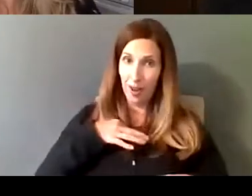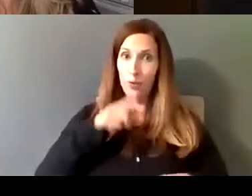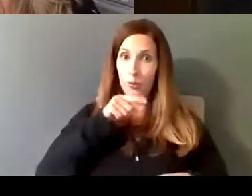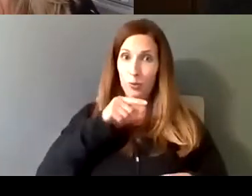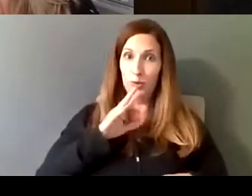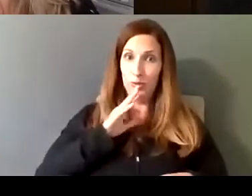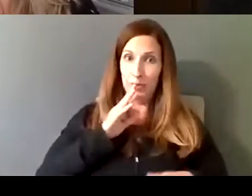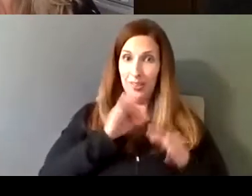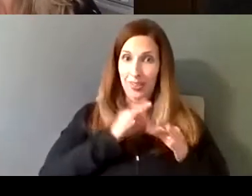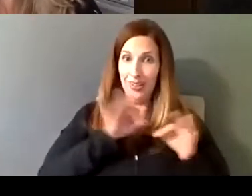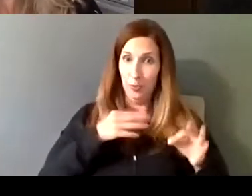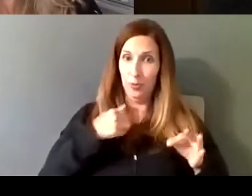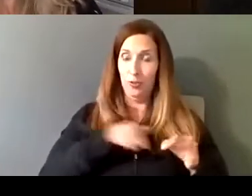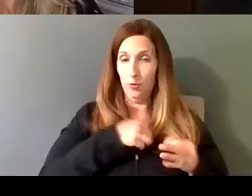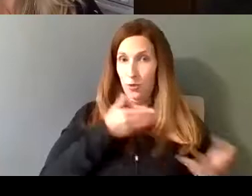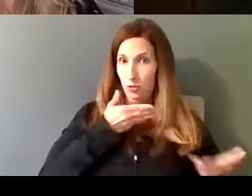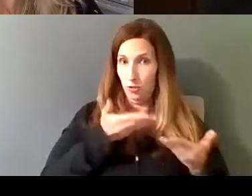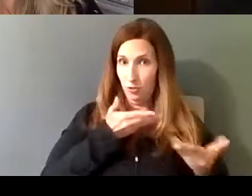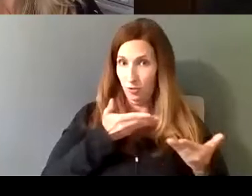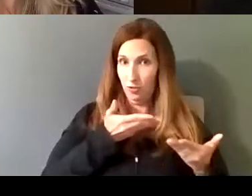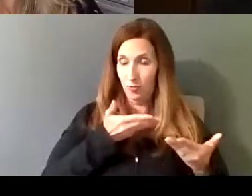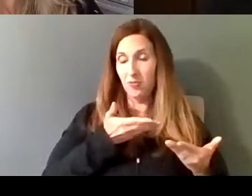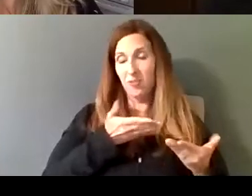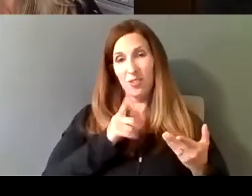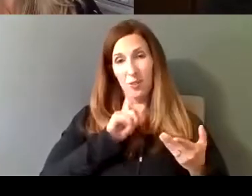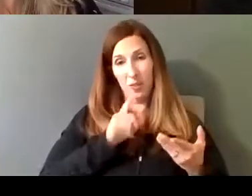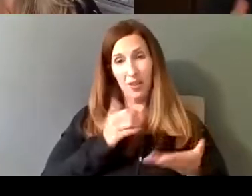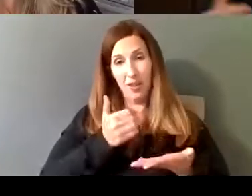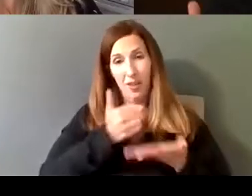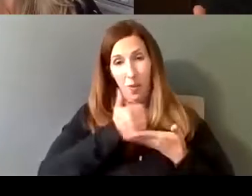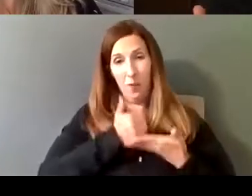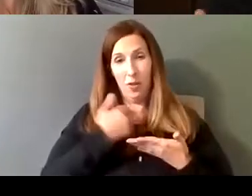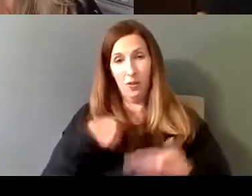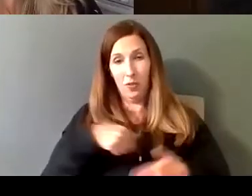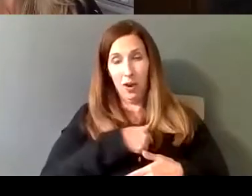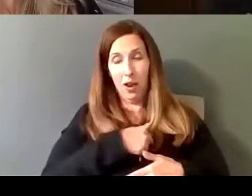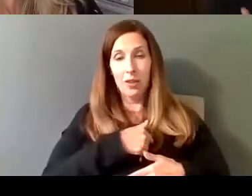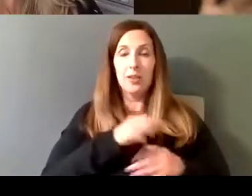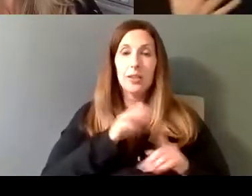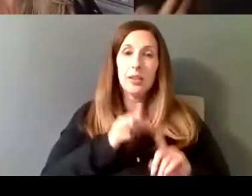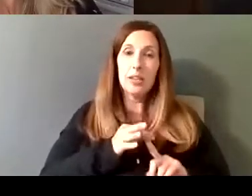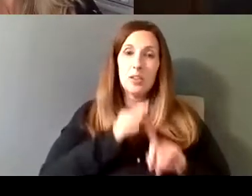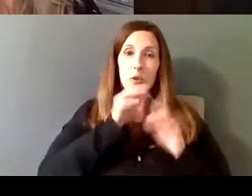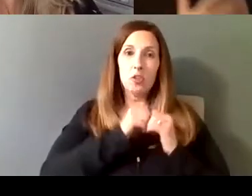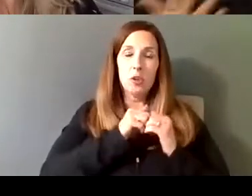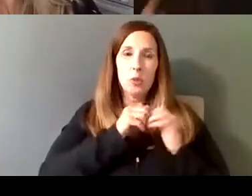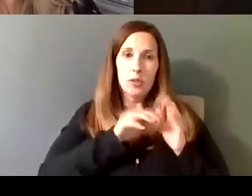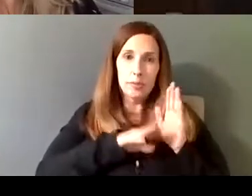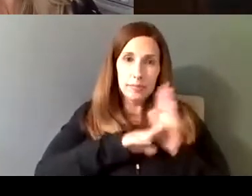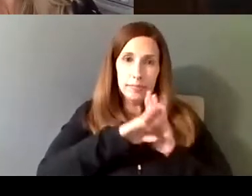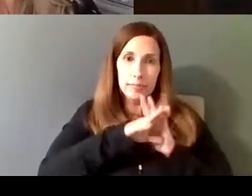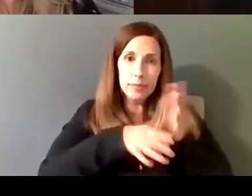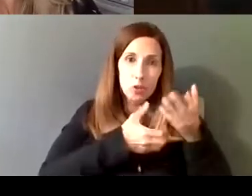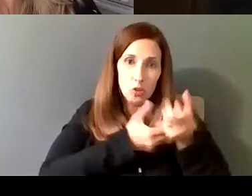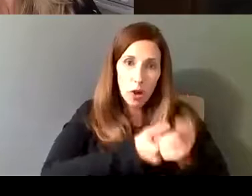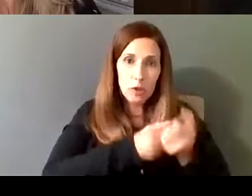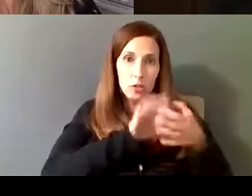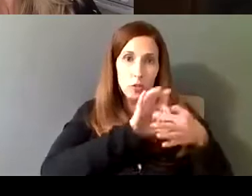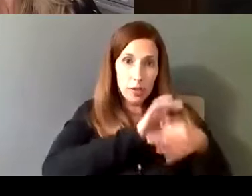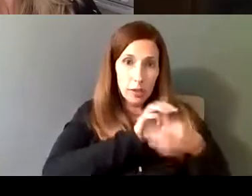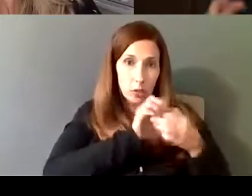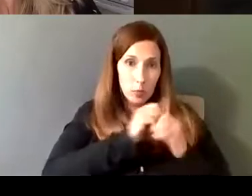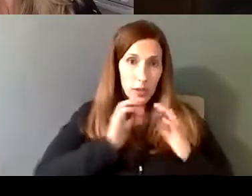we primarily serve is really big for us, especially helping with that initial building trust and relationships with